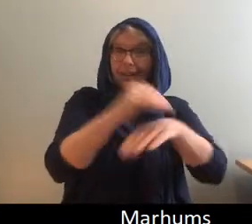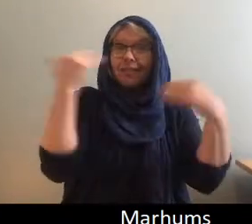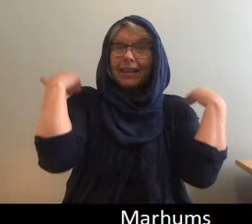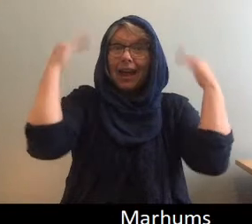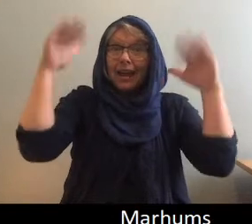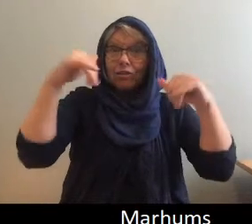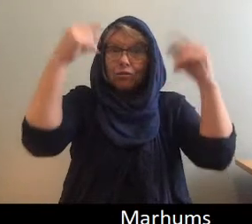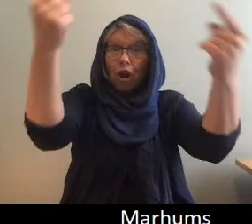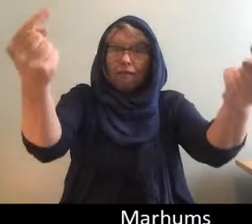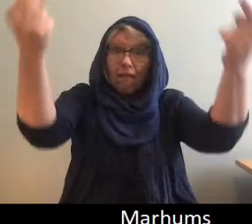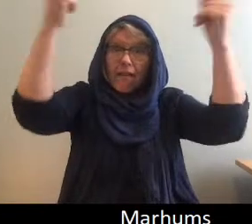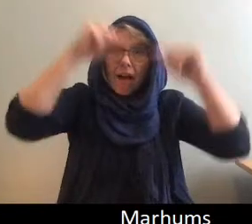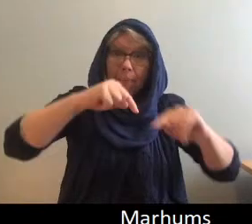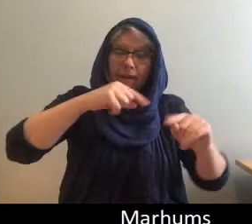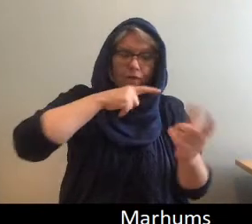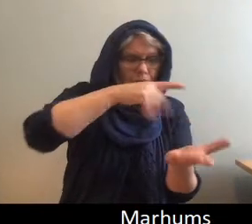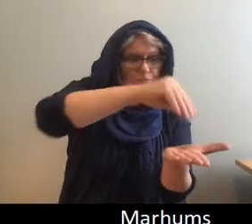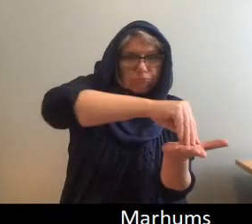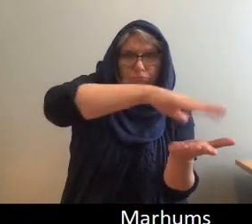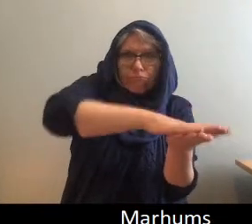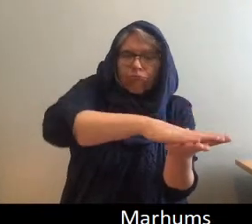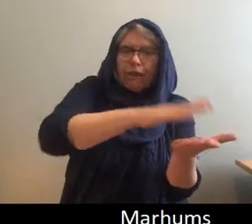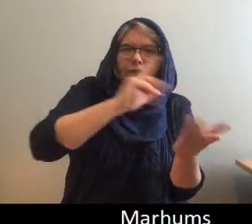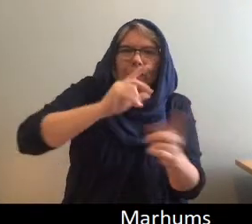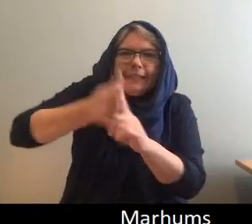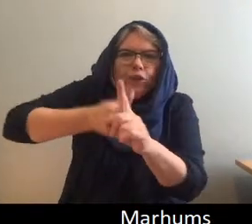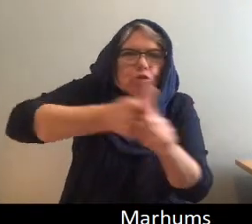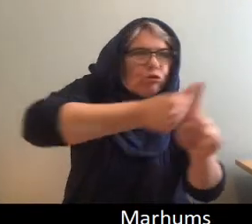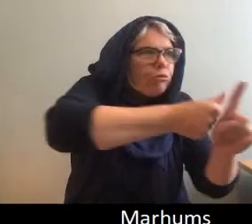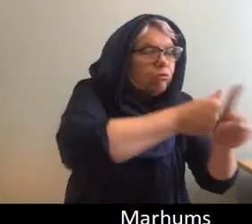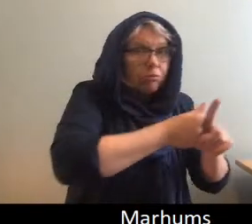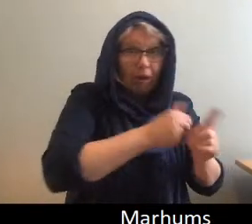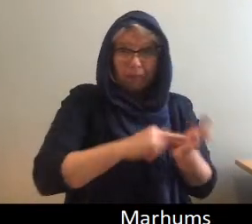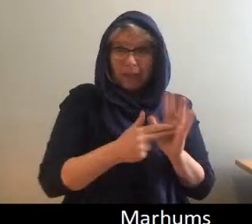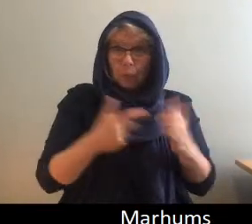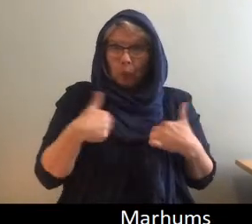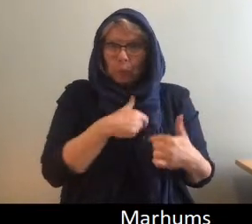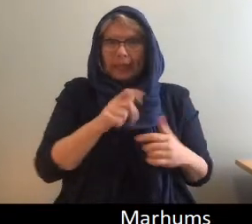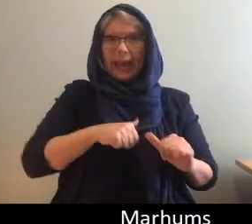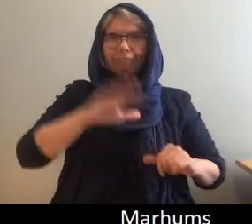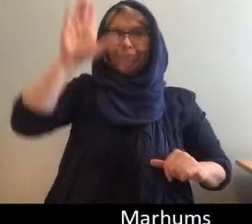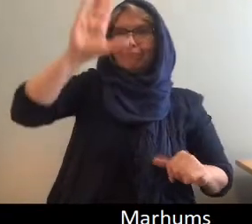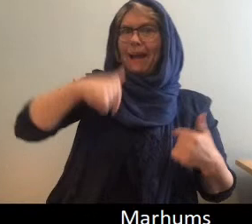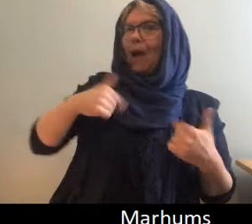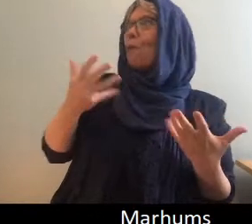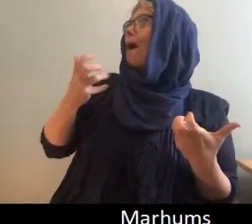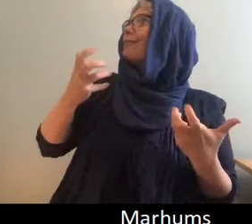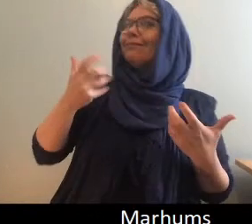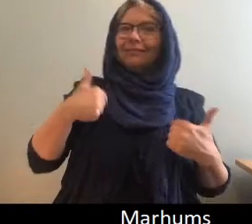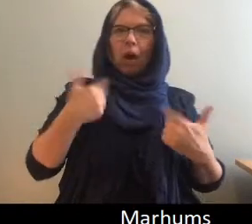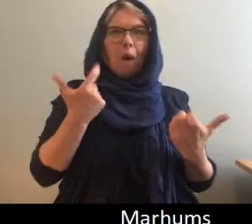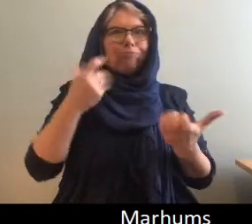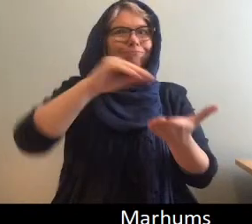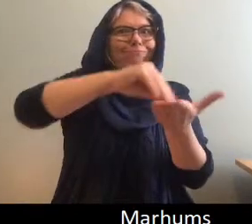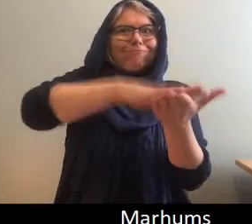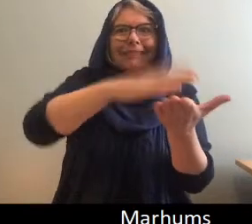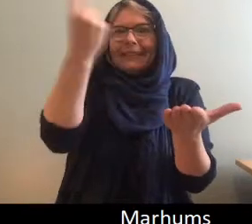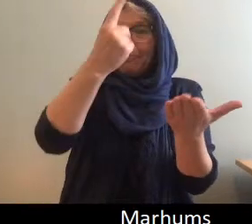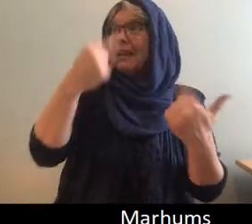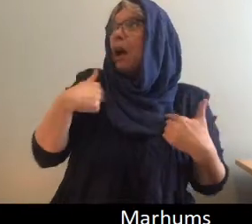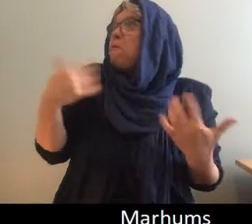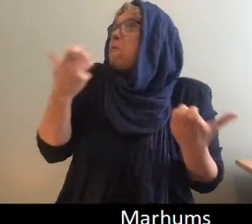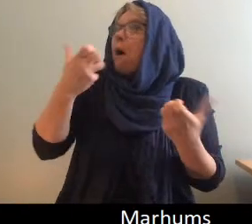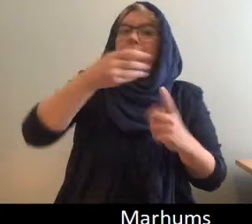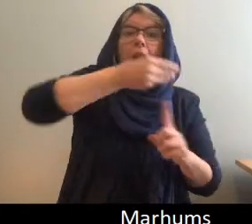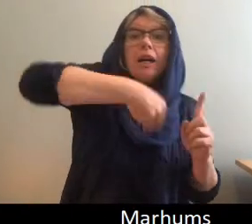even if I have an illness, I am told to remember others first, then pray for my own illness. If I want to increase in my sustenance, I'm ordered to pray